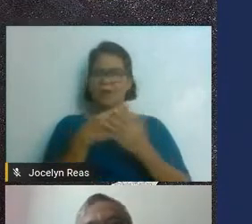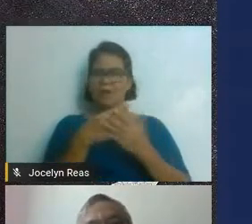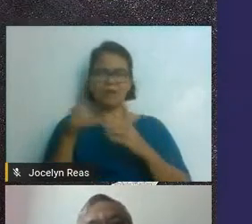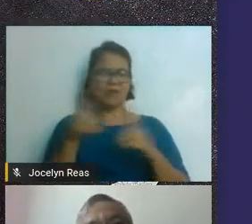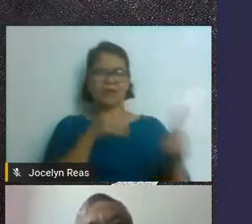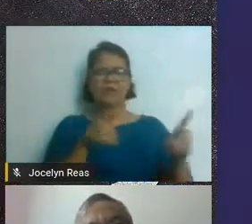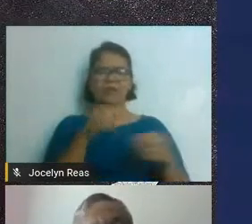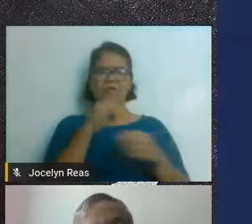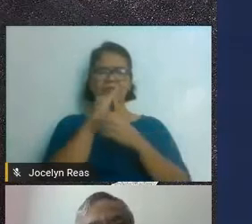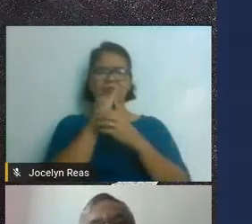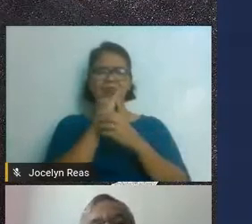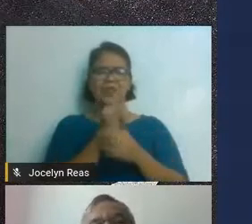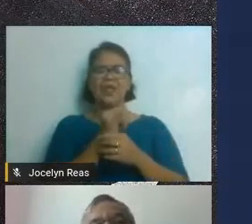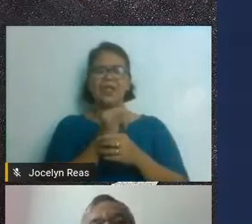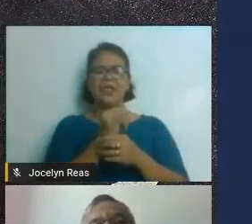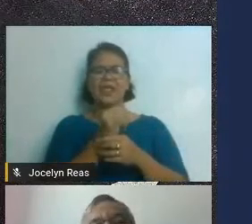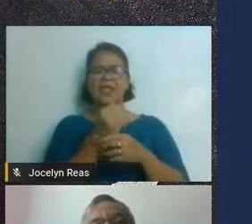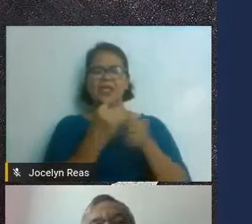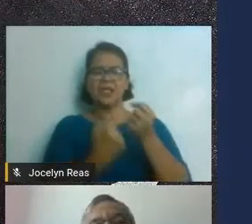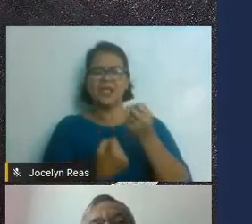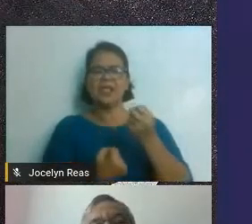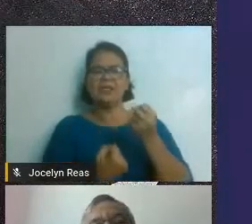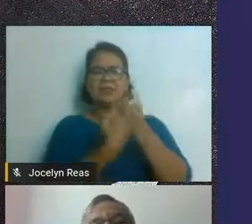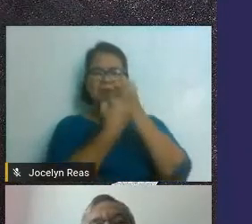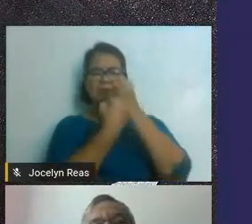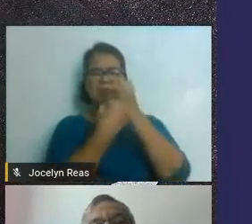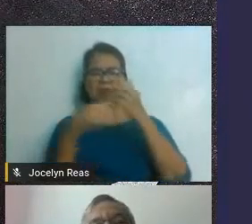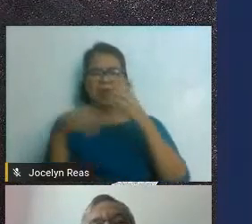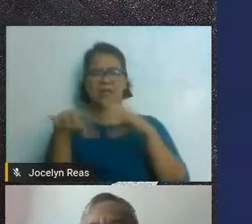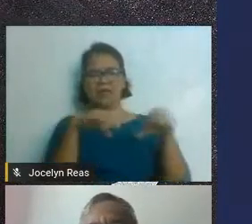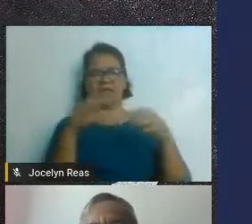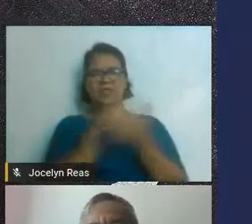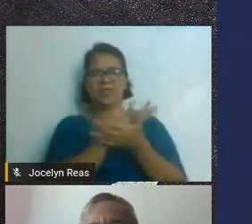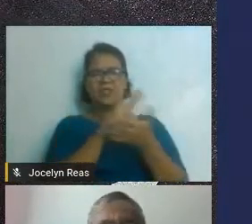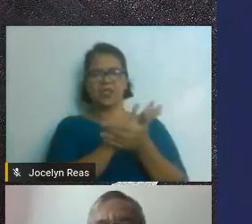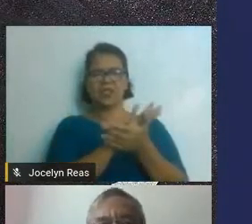supplement this with activity sheets or drills, exercises, or